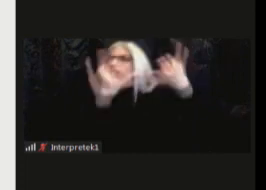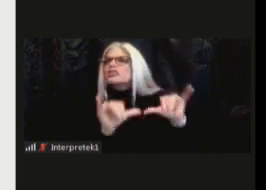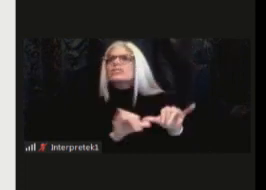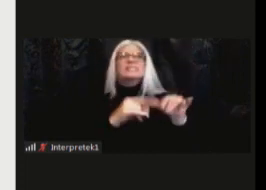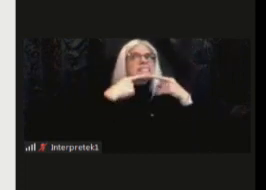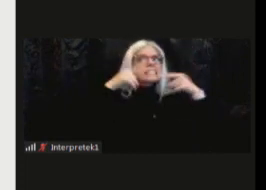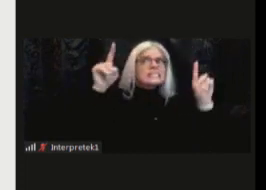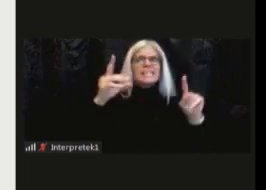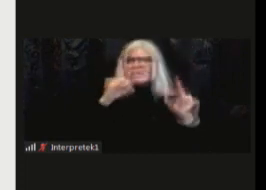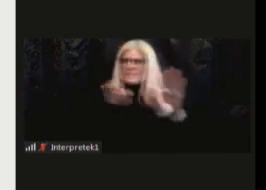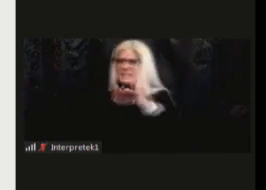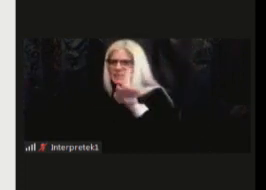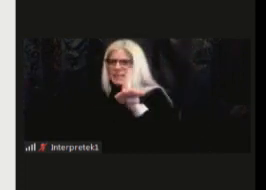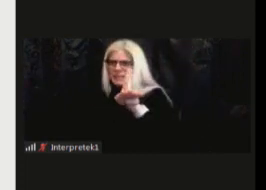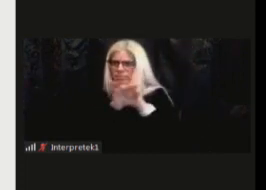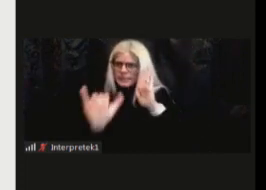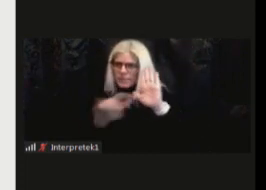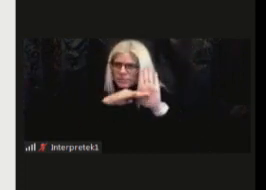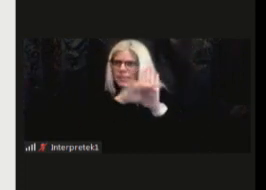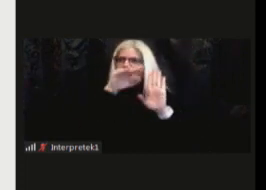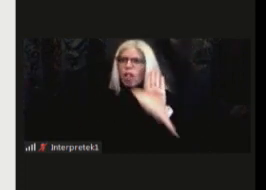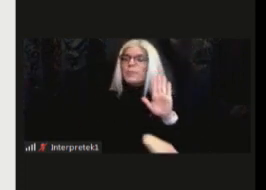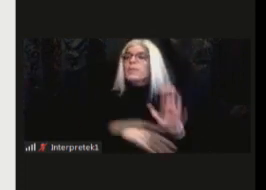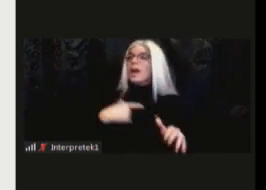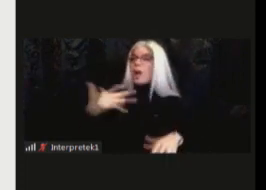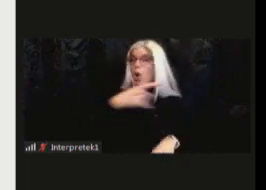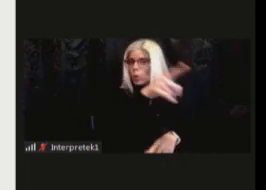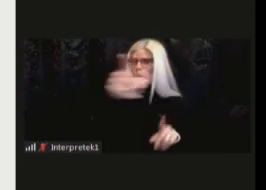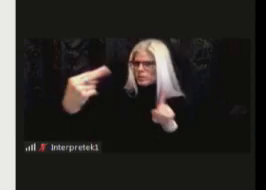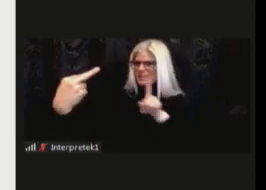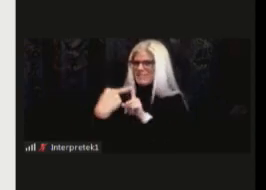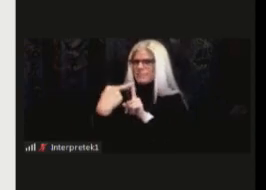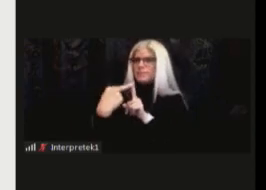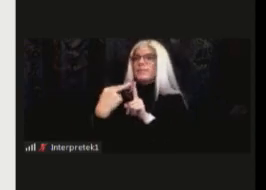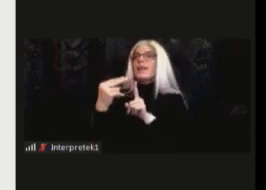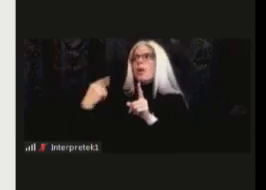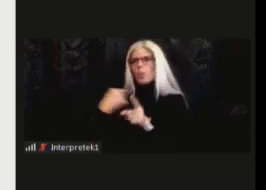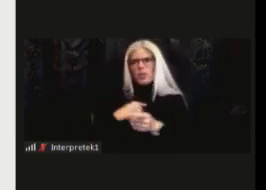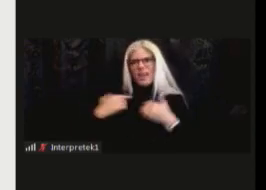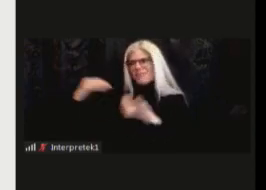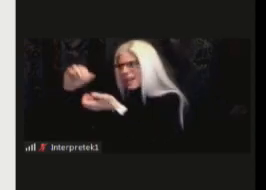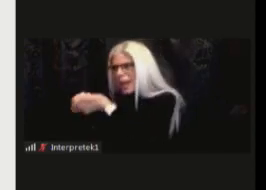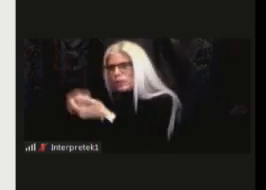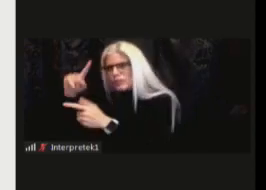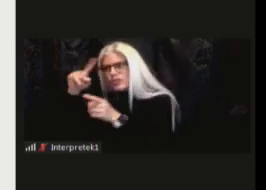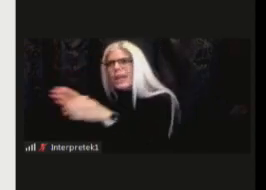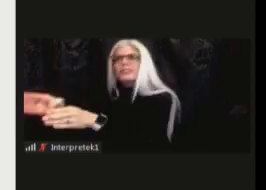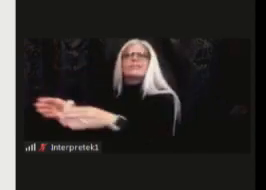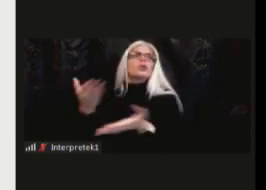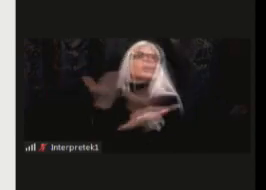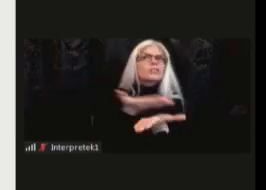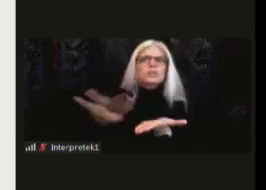sustainability. In addition, we want to utilize the CSAP to inform collaborative strategies and resource support for programs and